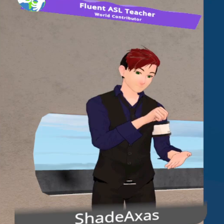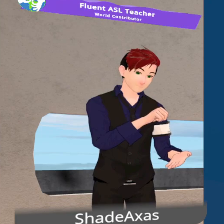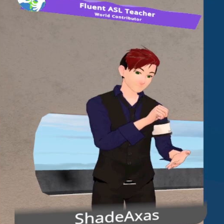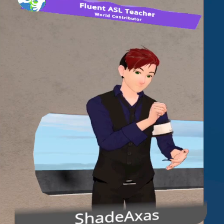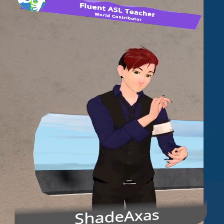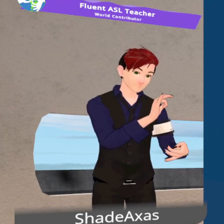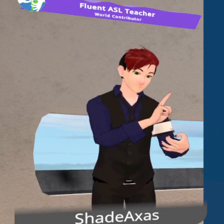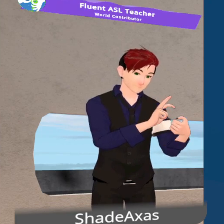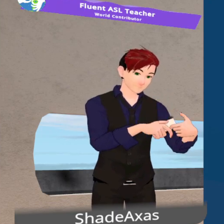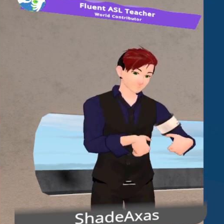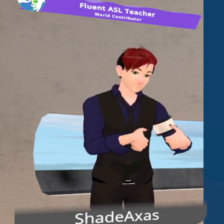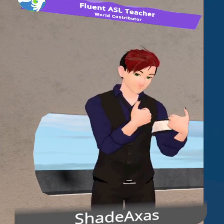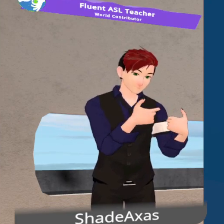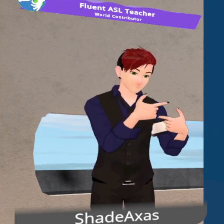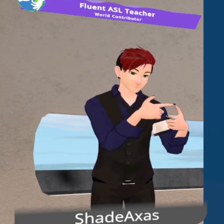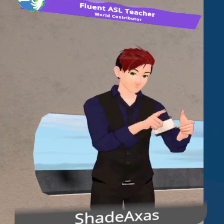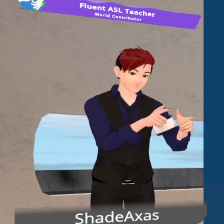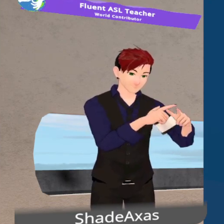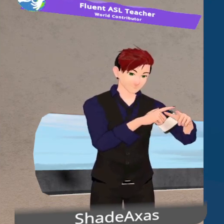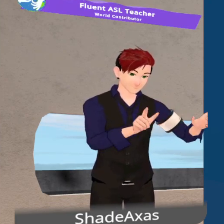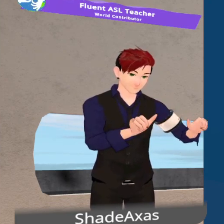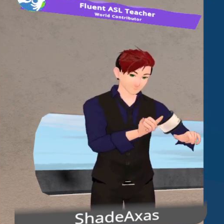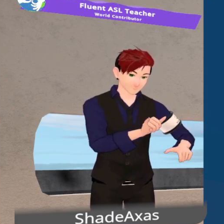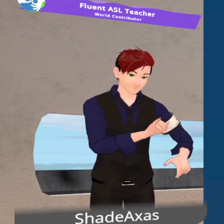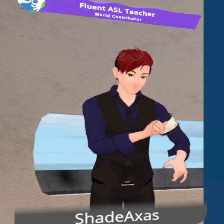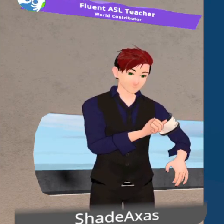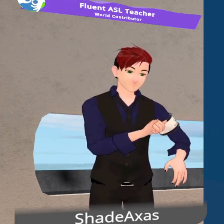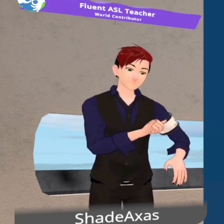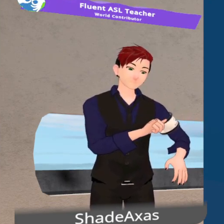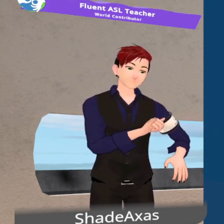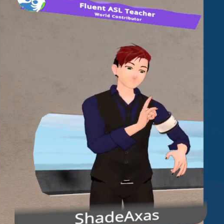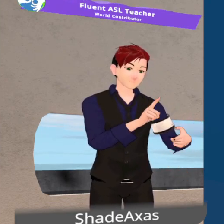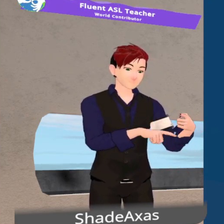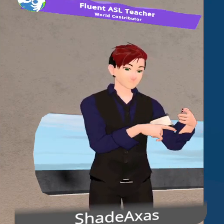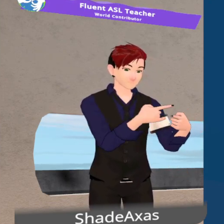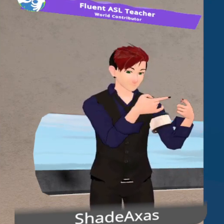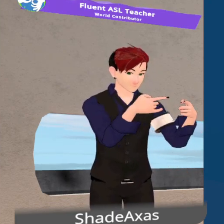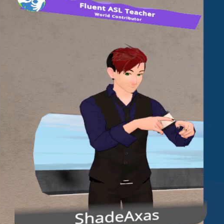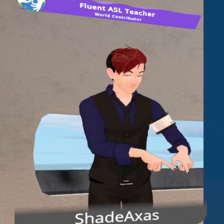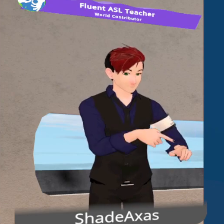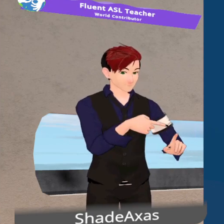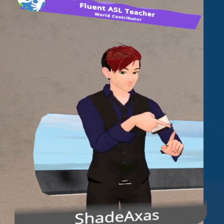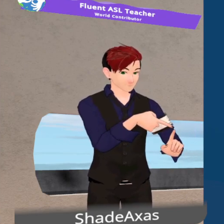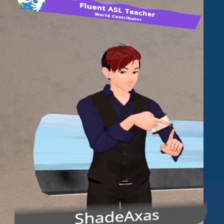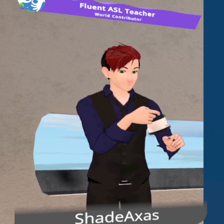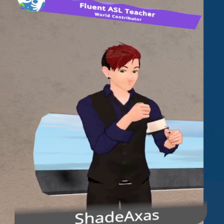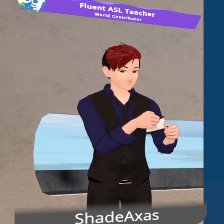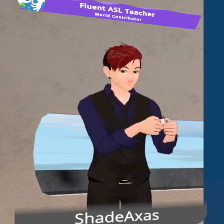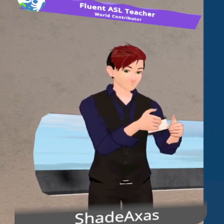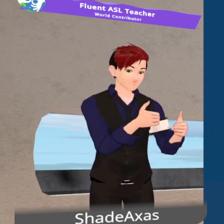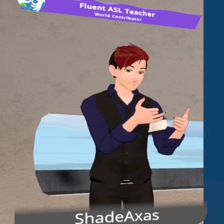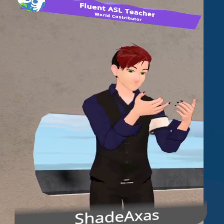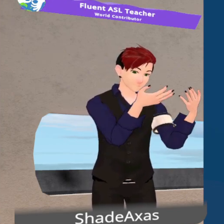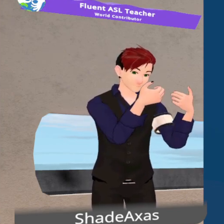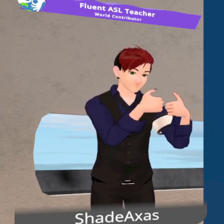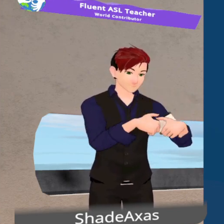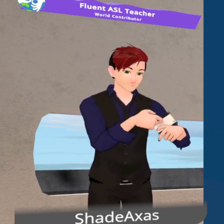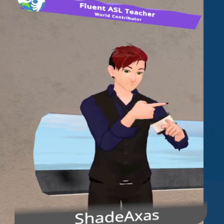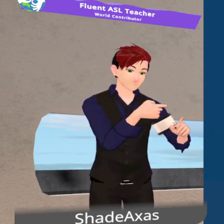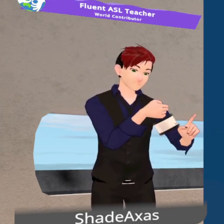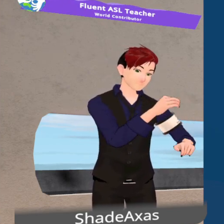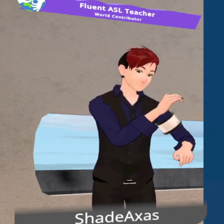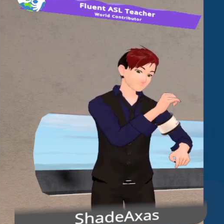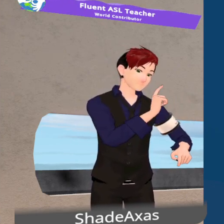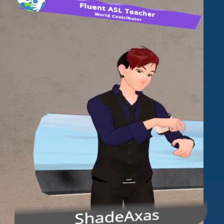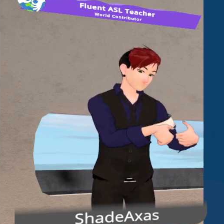IRL sign language as well. When it comes to the compatibility of IRL sign